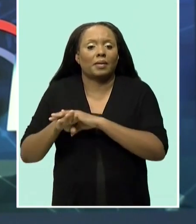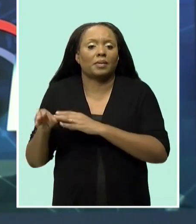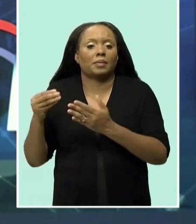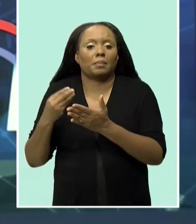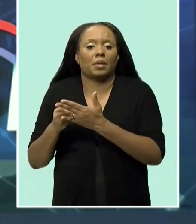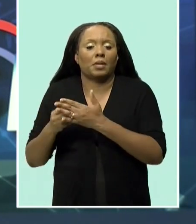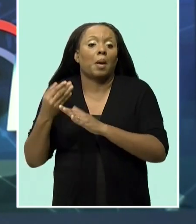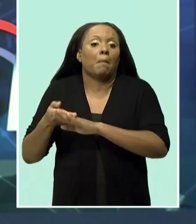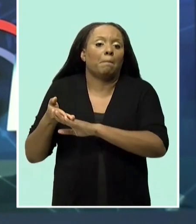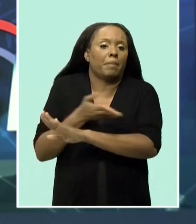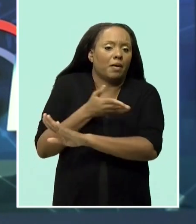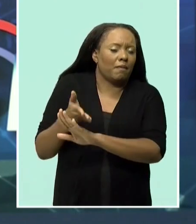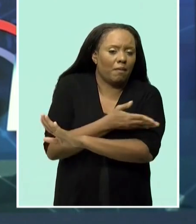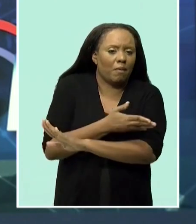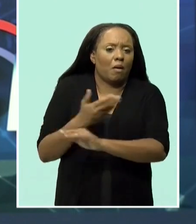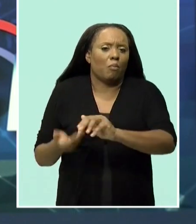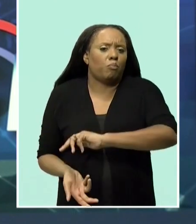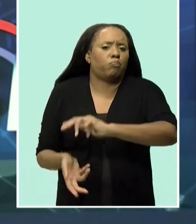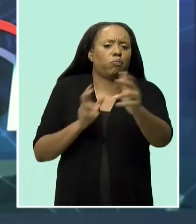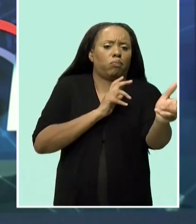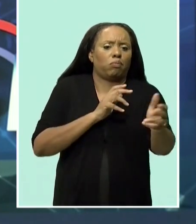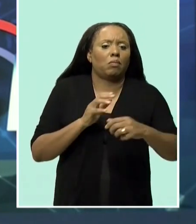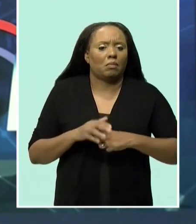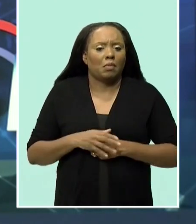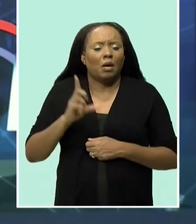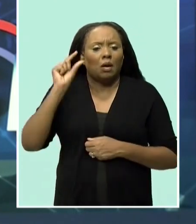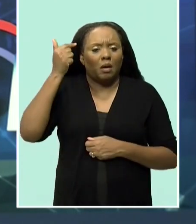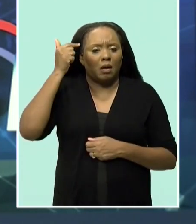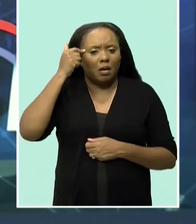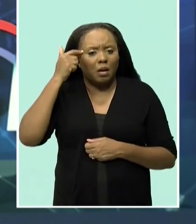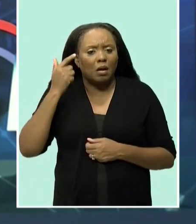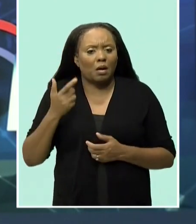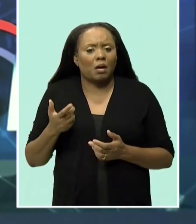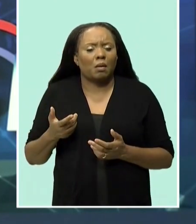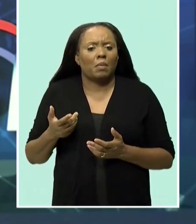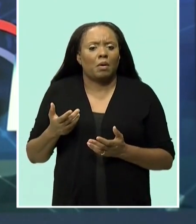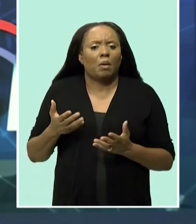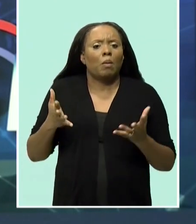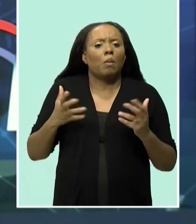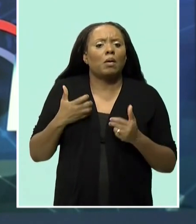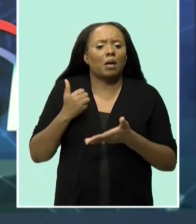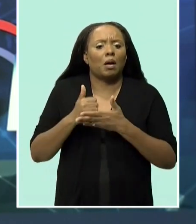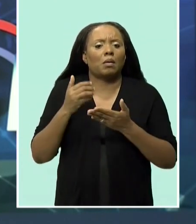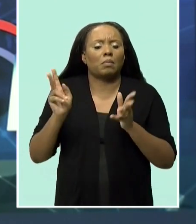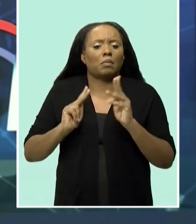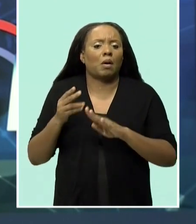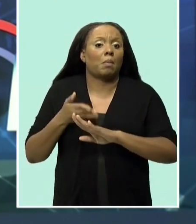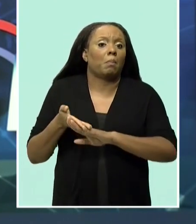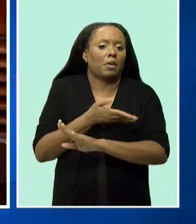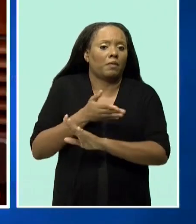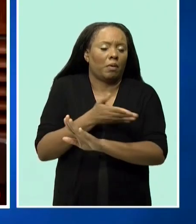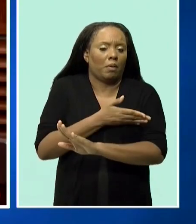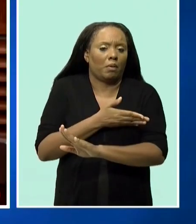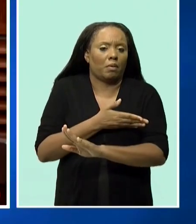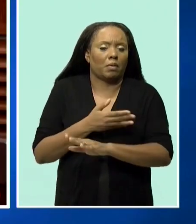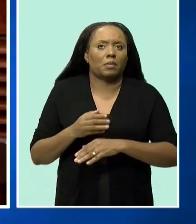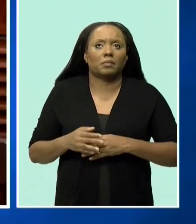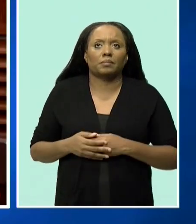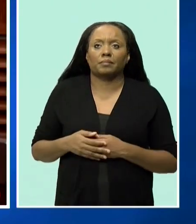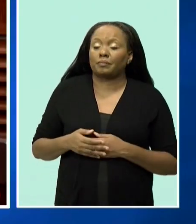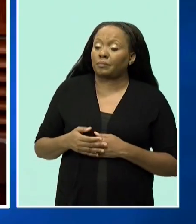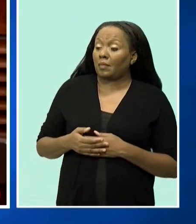disaster. Dr. Munro-Knight says government is seeking to move away from a reactive approach. The previous